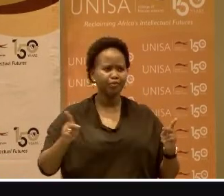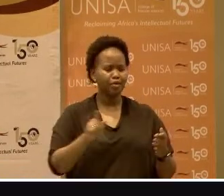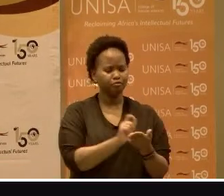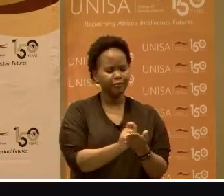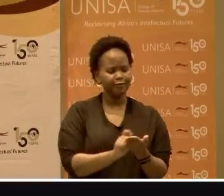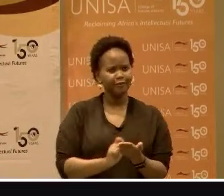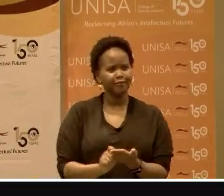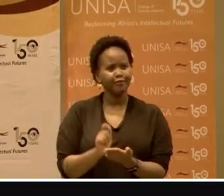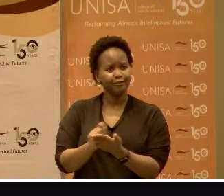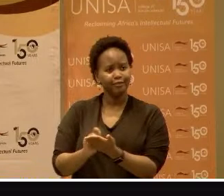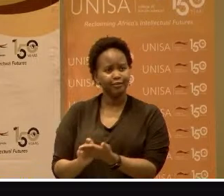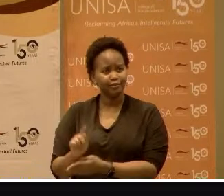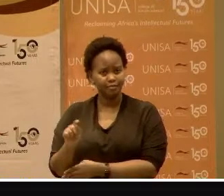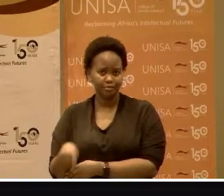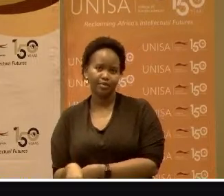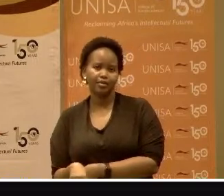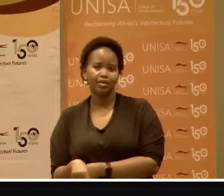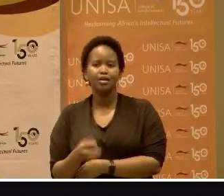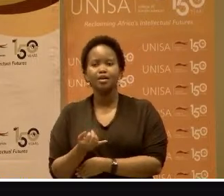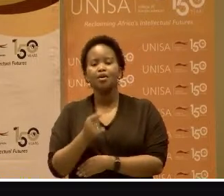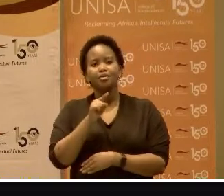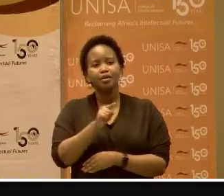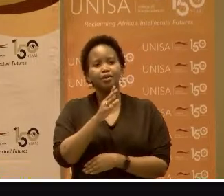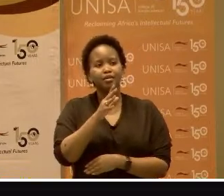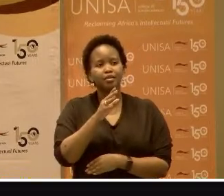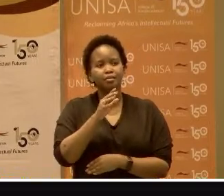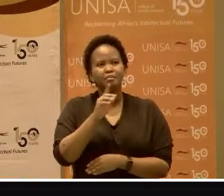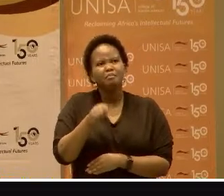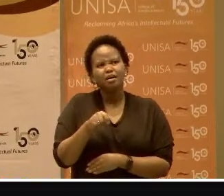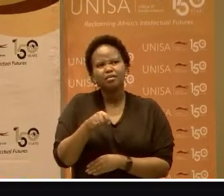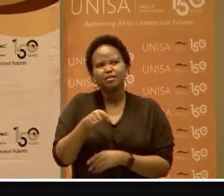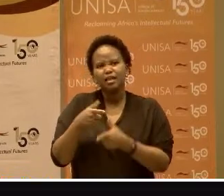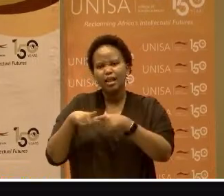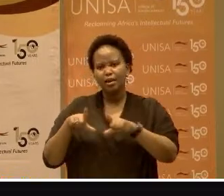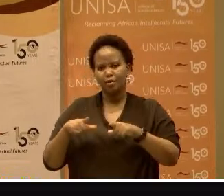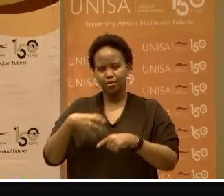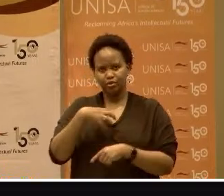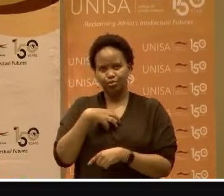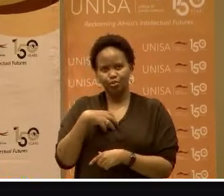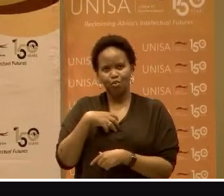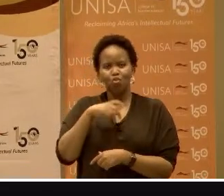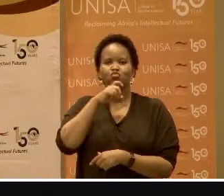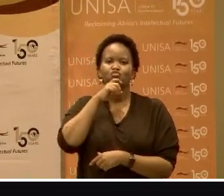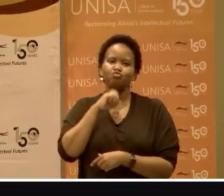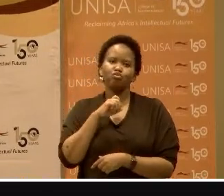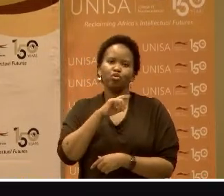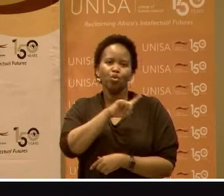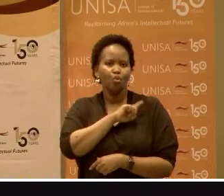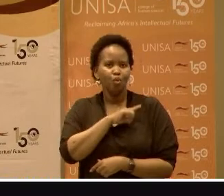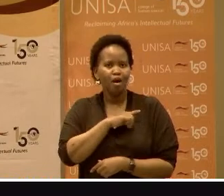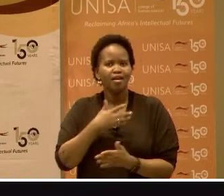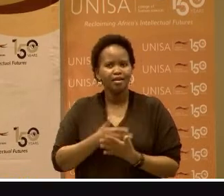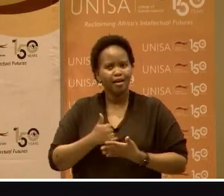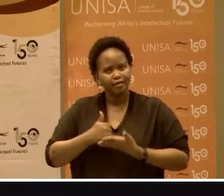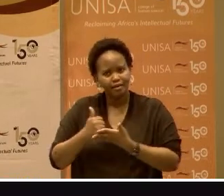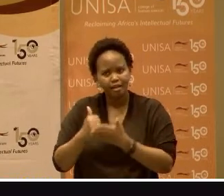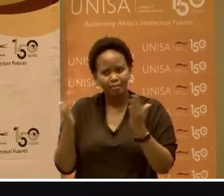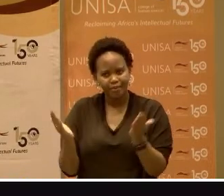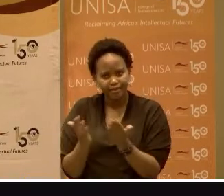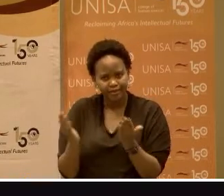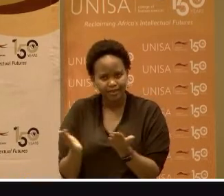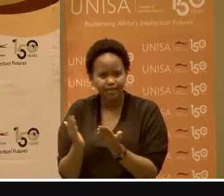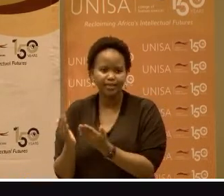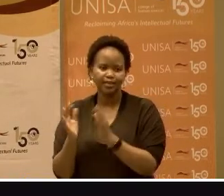Doing this, our indigenous languages will continue to develop, be fertilized, and promoted and